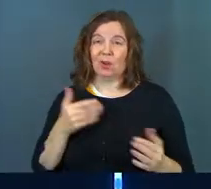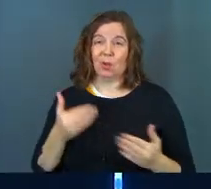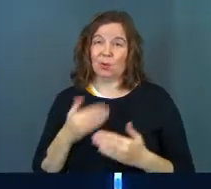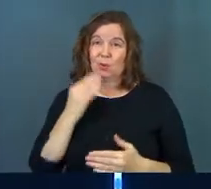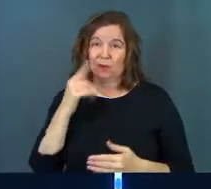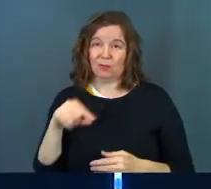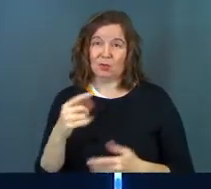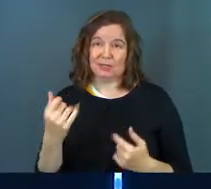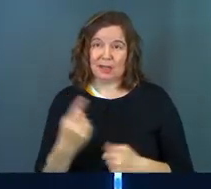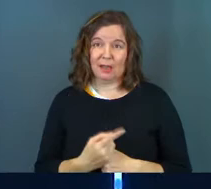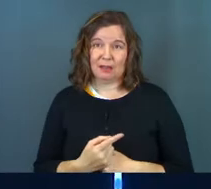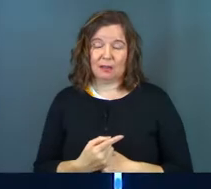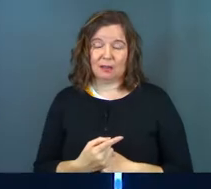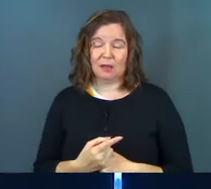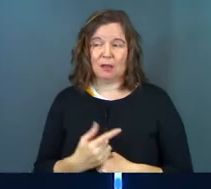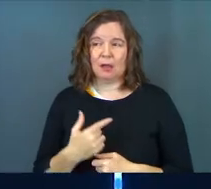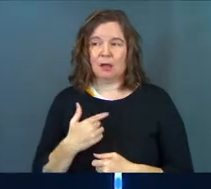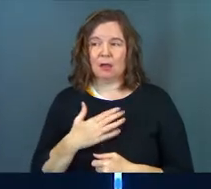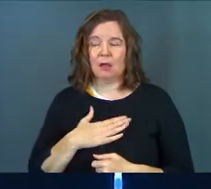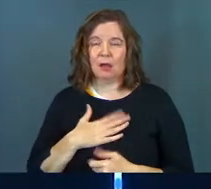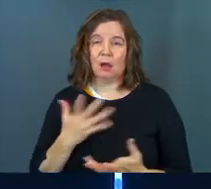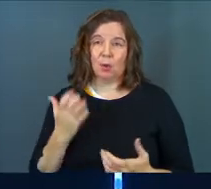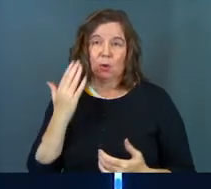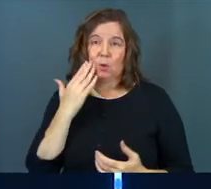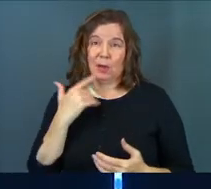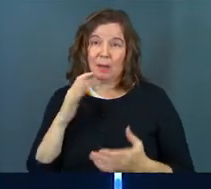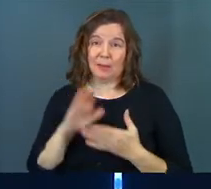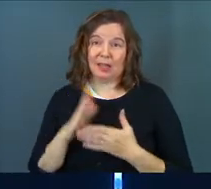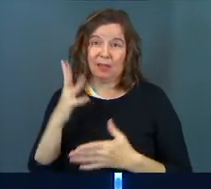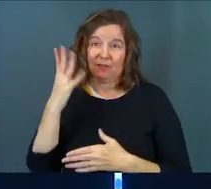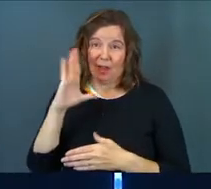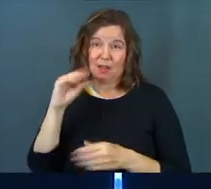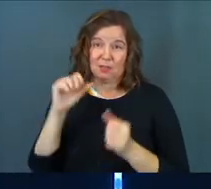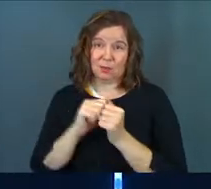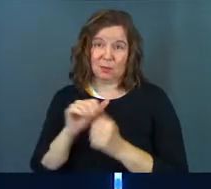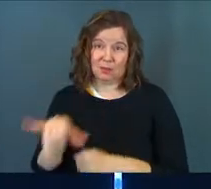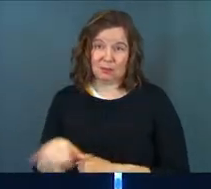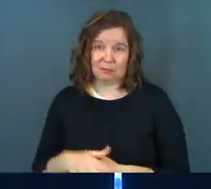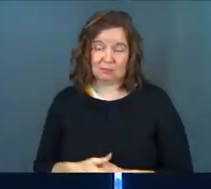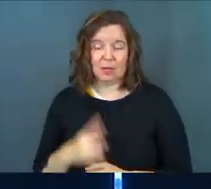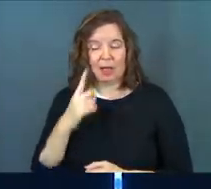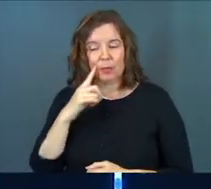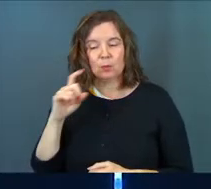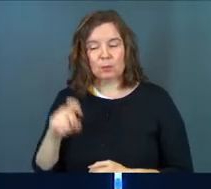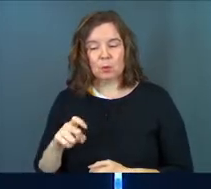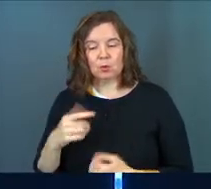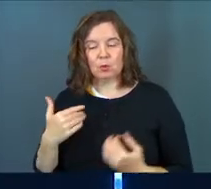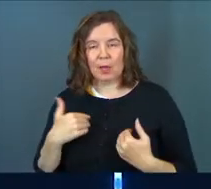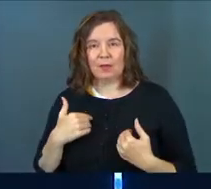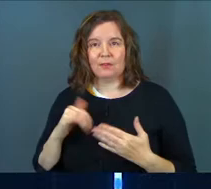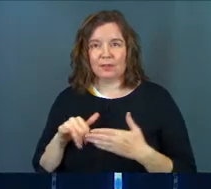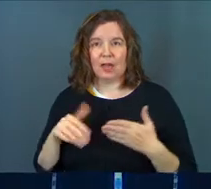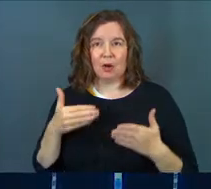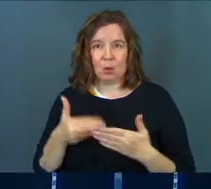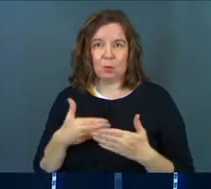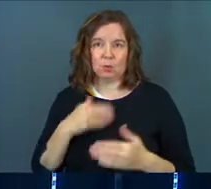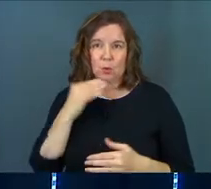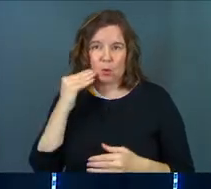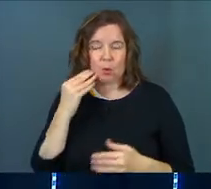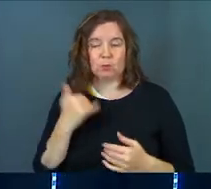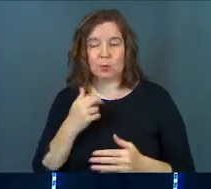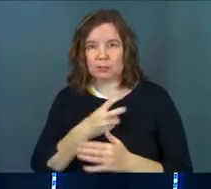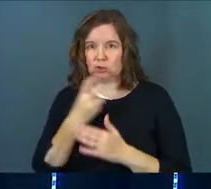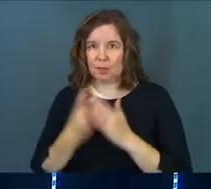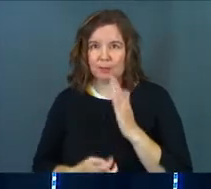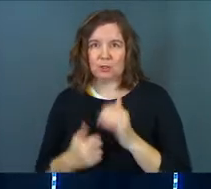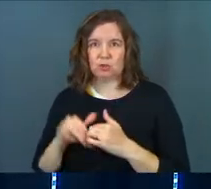very close to home for you today, I want you to know I believe God's in that. I think we're supposed to have it that close to home. So